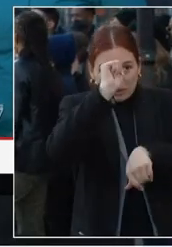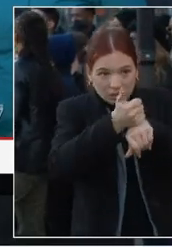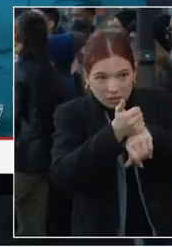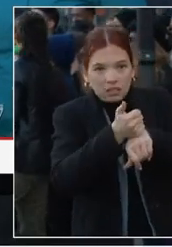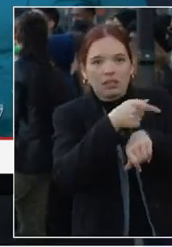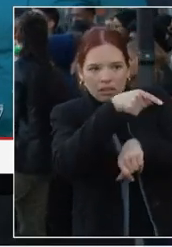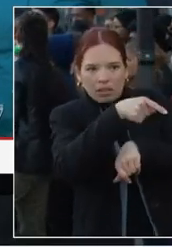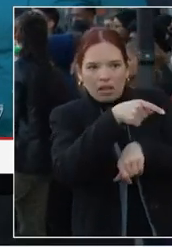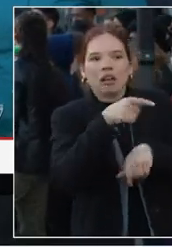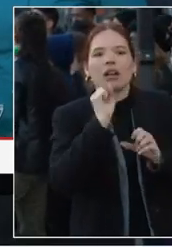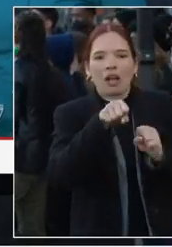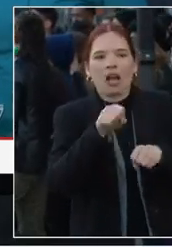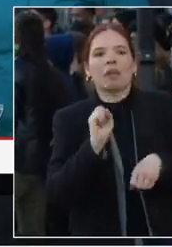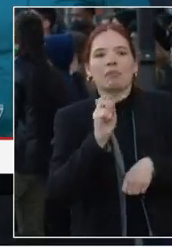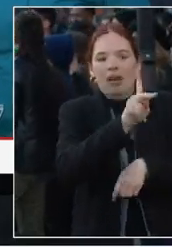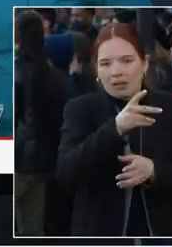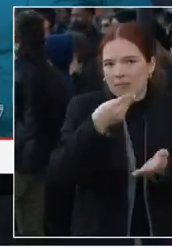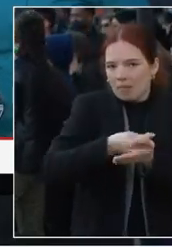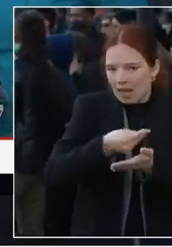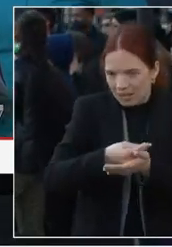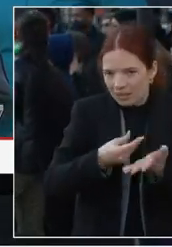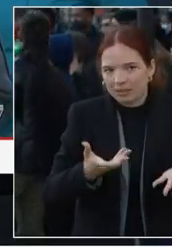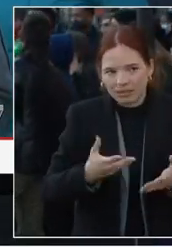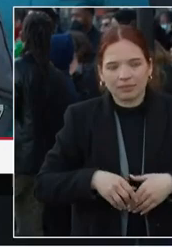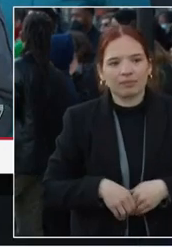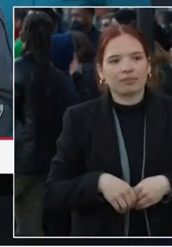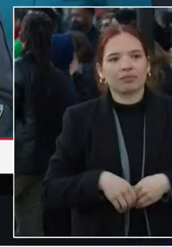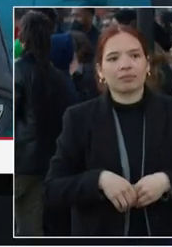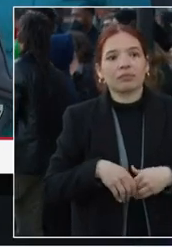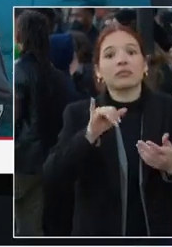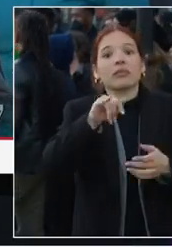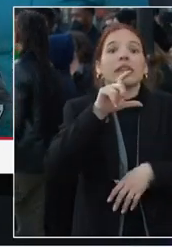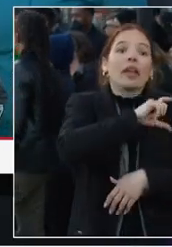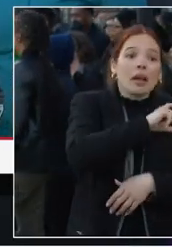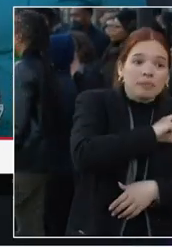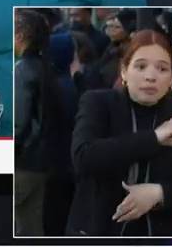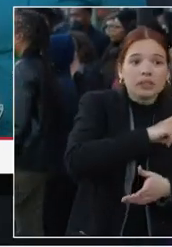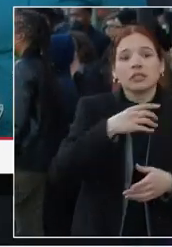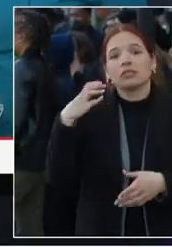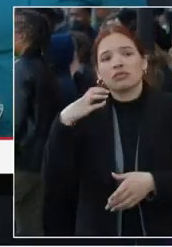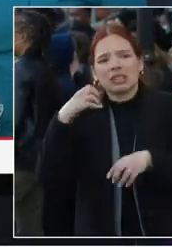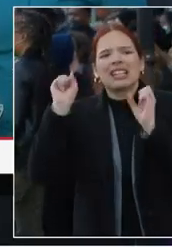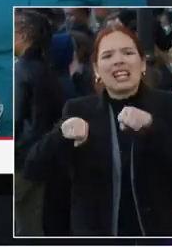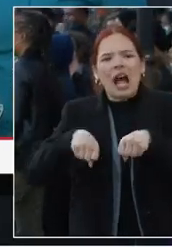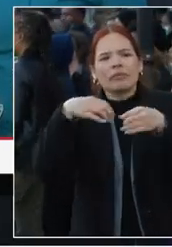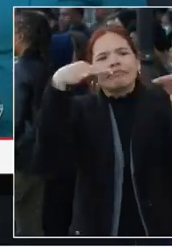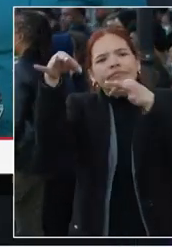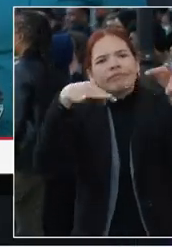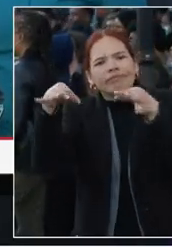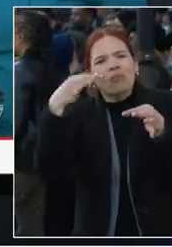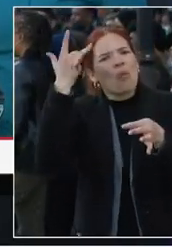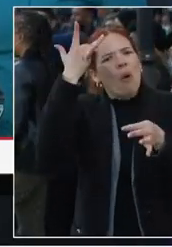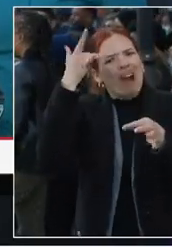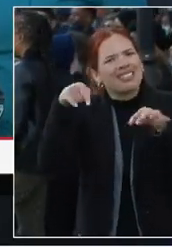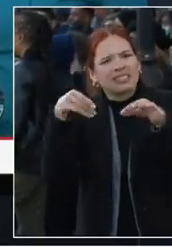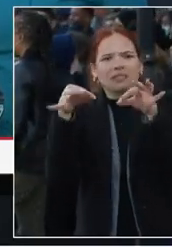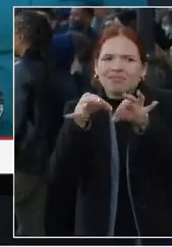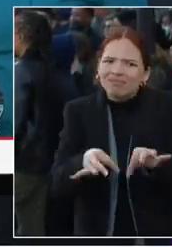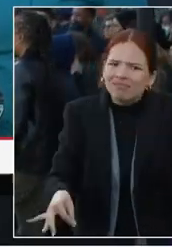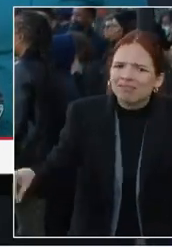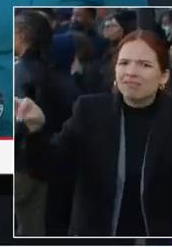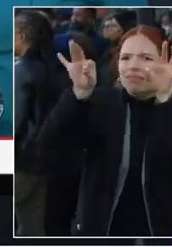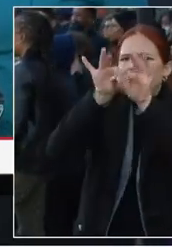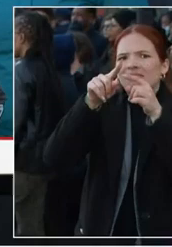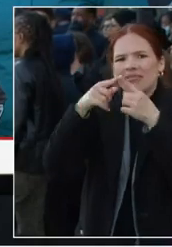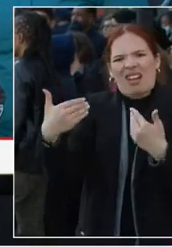camera. And the chief and the police officers will be able to tell you how important security cameras are in